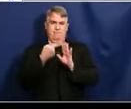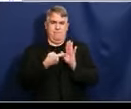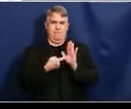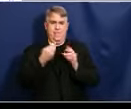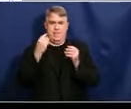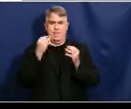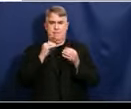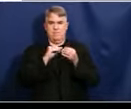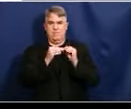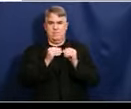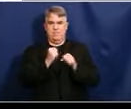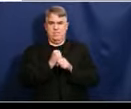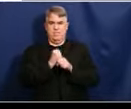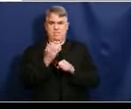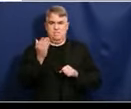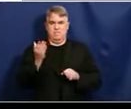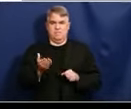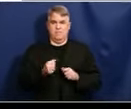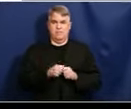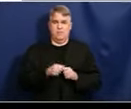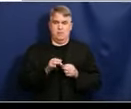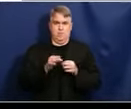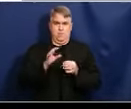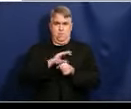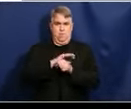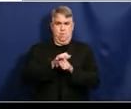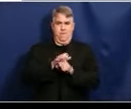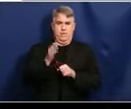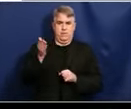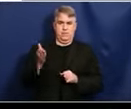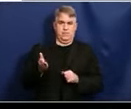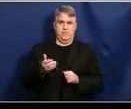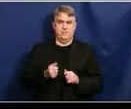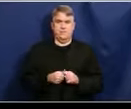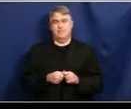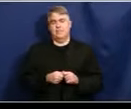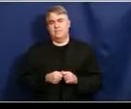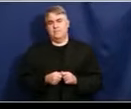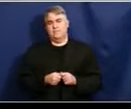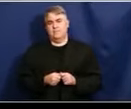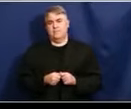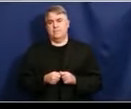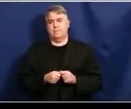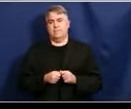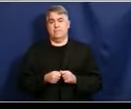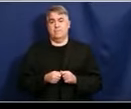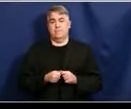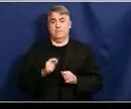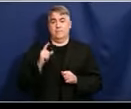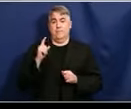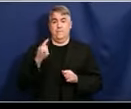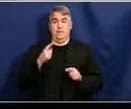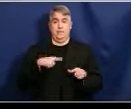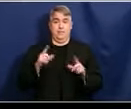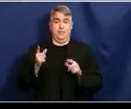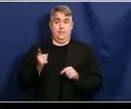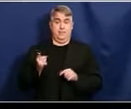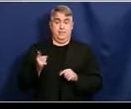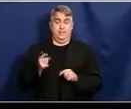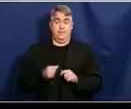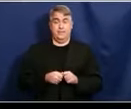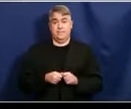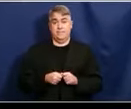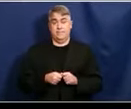statistics related to our COVID-19 outbreak. Starting with the first slide here. It's basically our